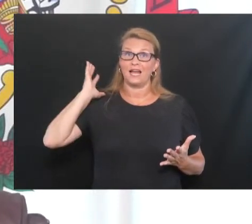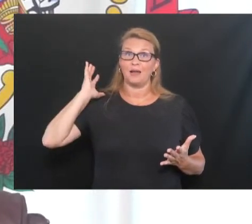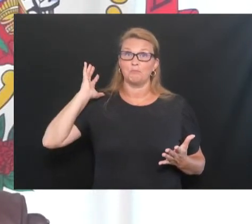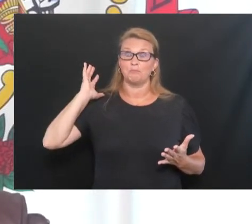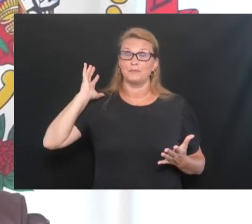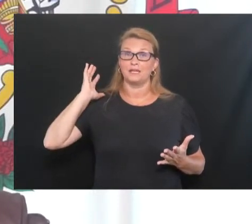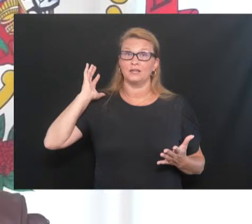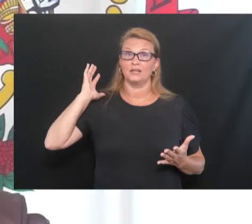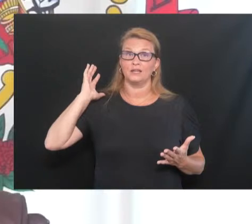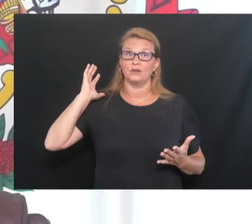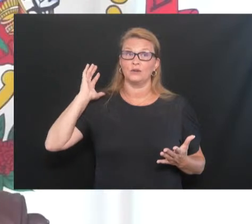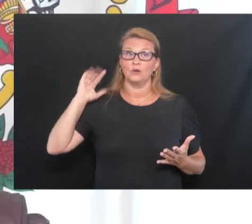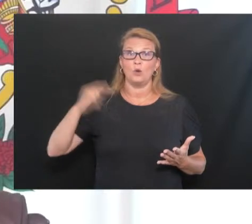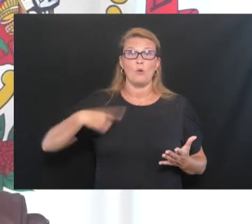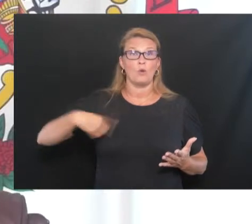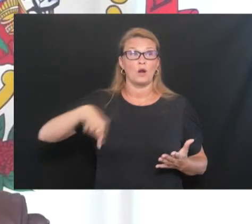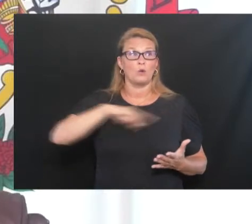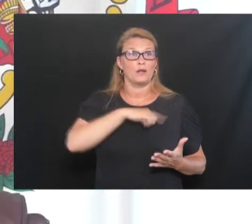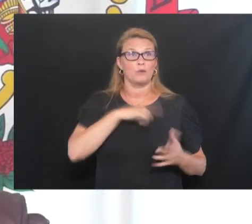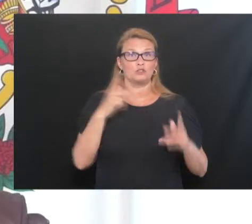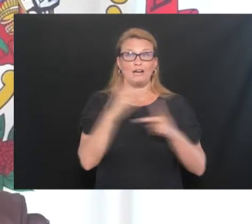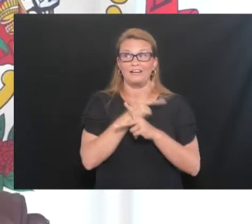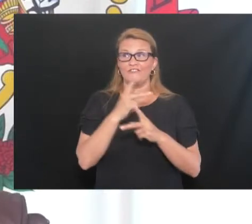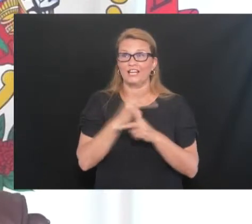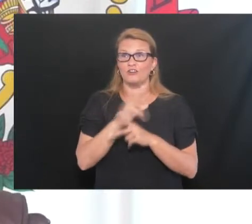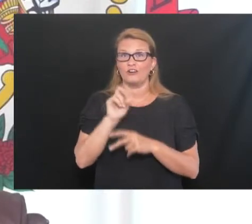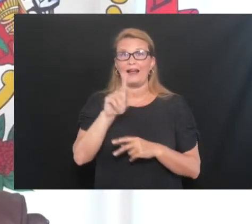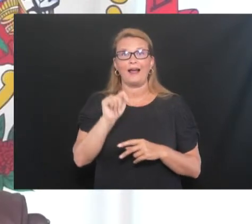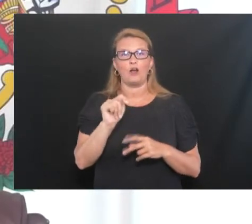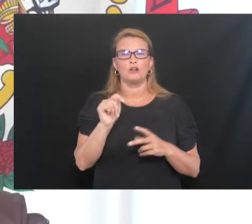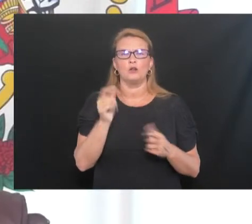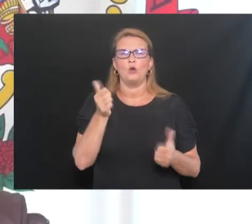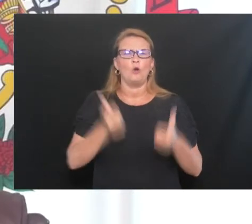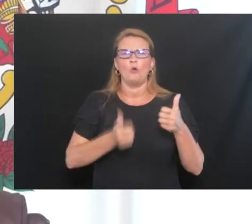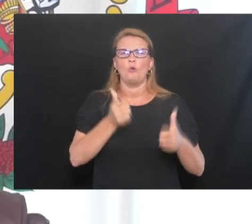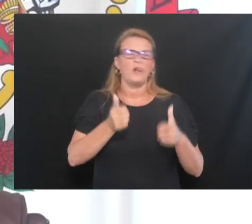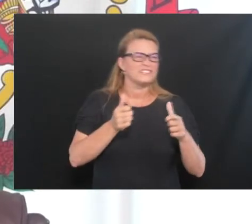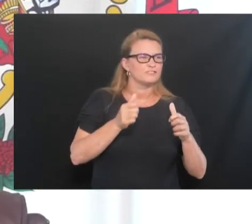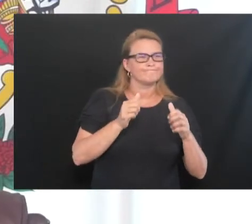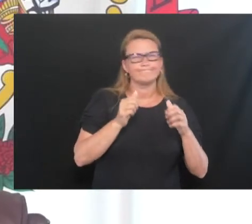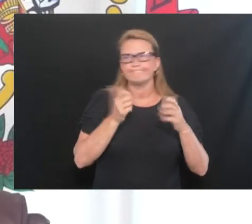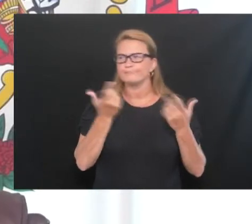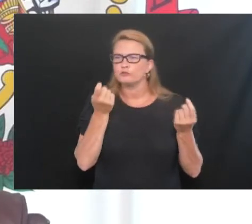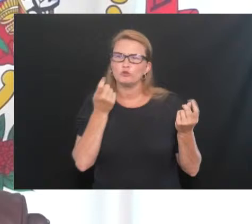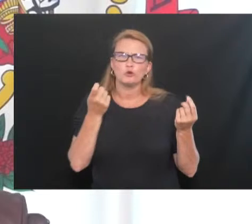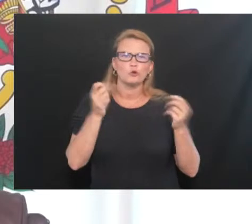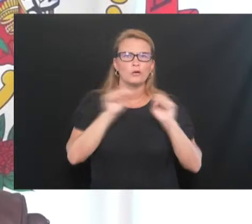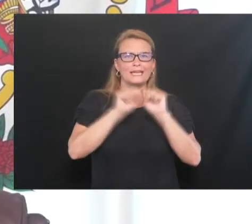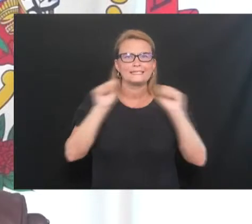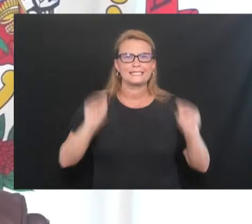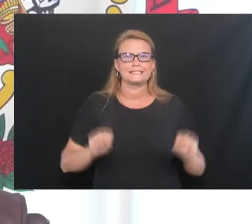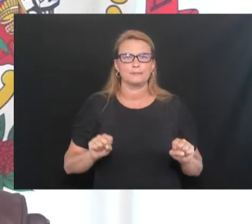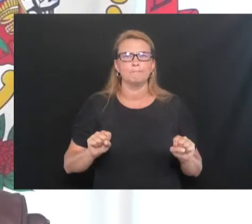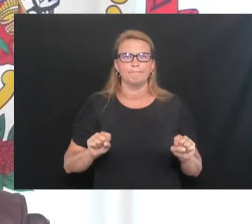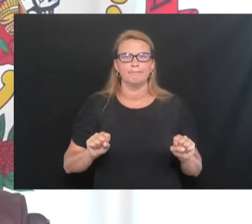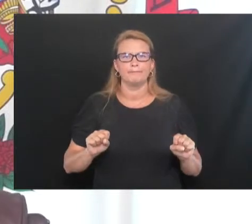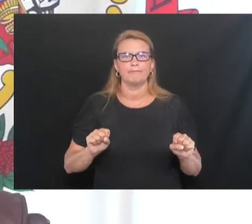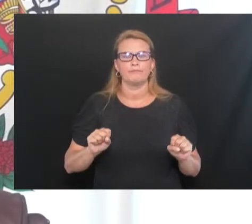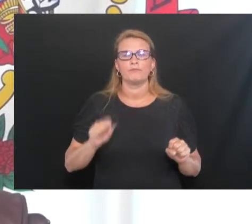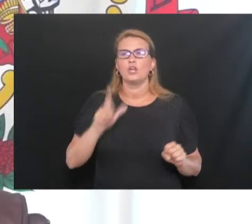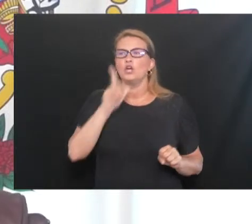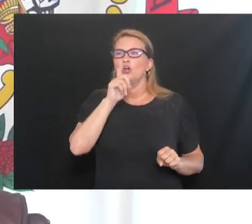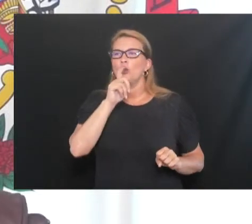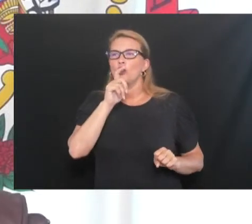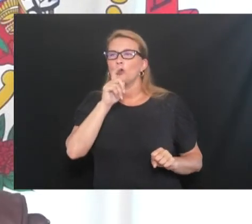when everybody was sitting around trying to figure out a system all across this country, a system on who's